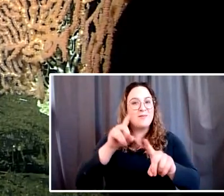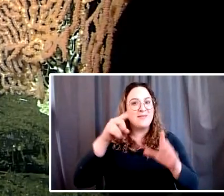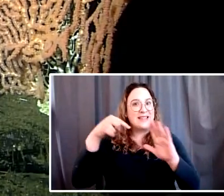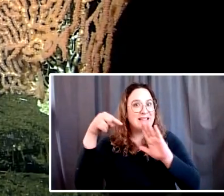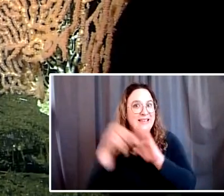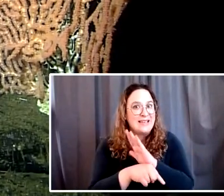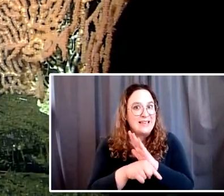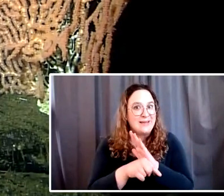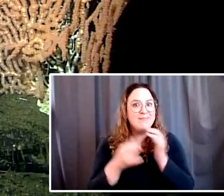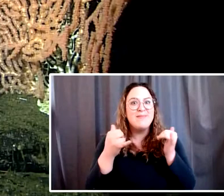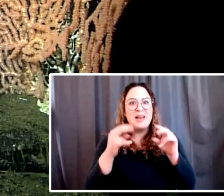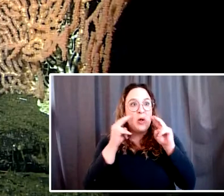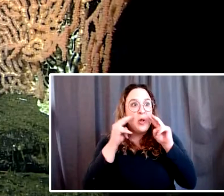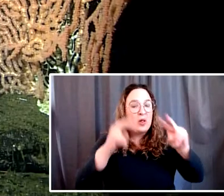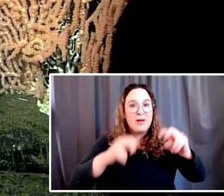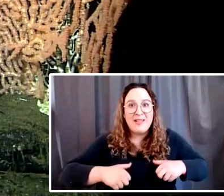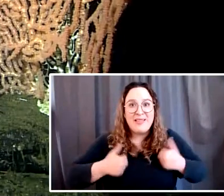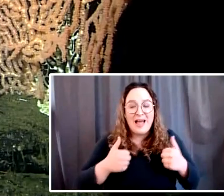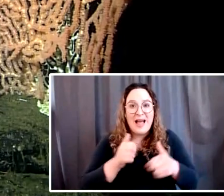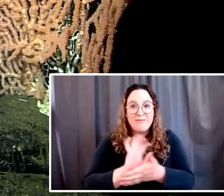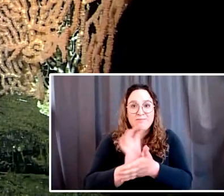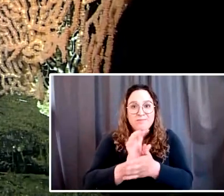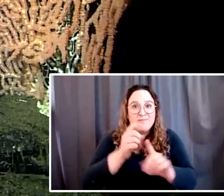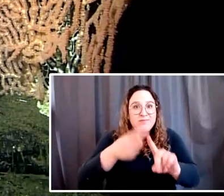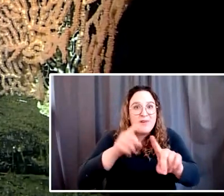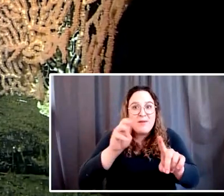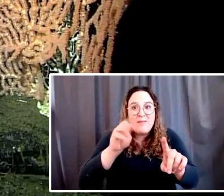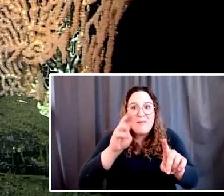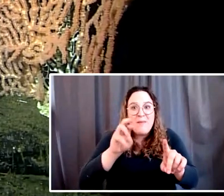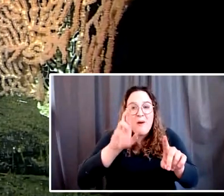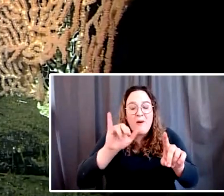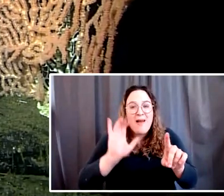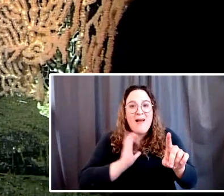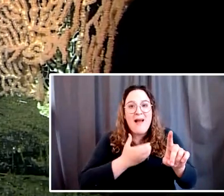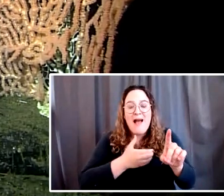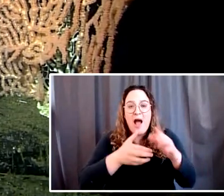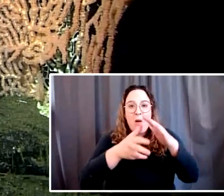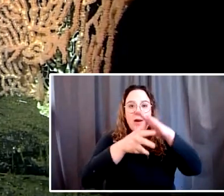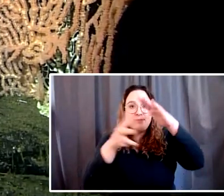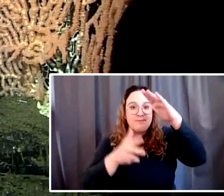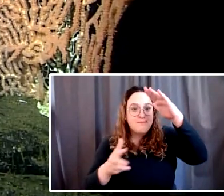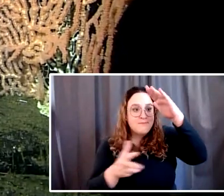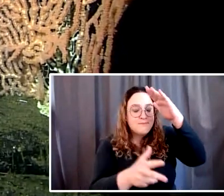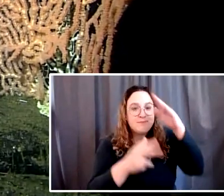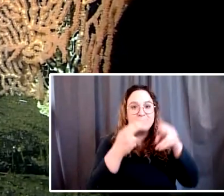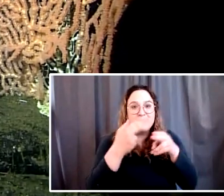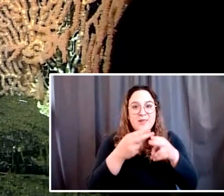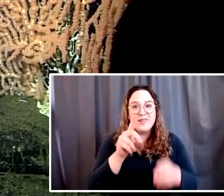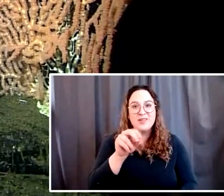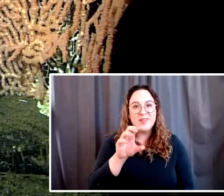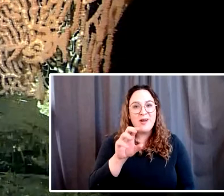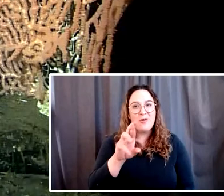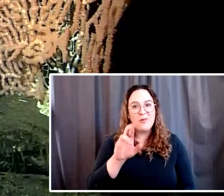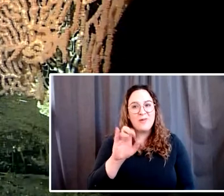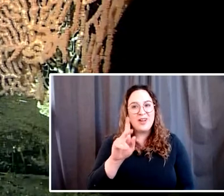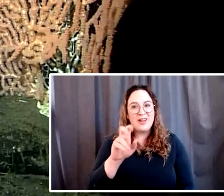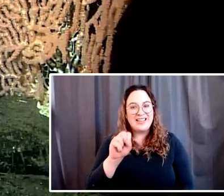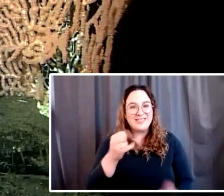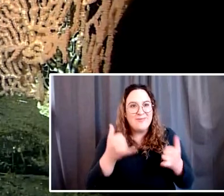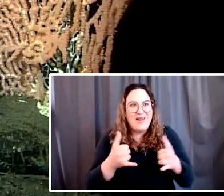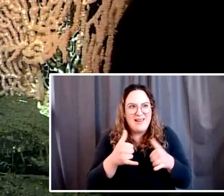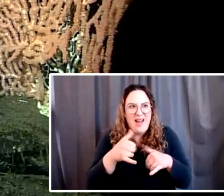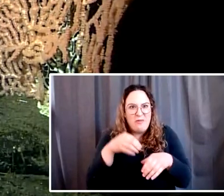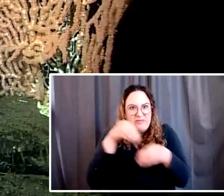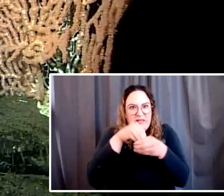from MBARI's remotely operated vehicle, Dock Ricketts, which is currently at Sur Ridge, where the water temperature is